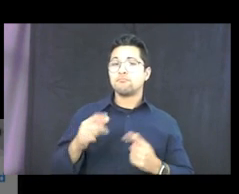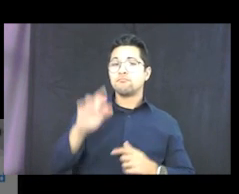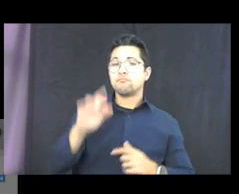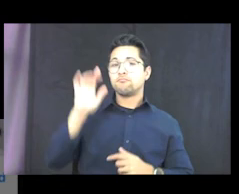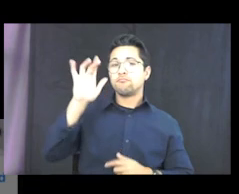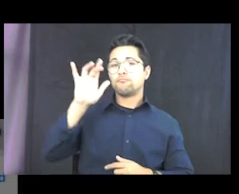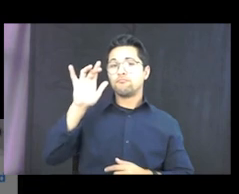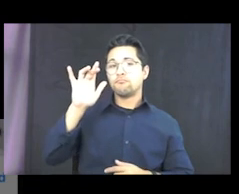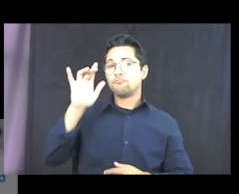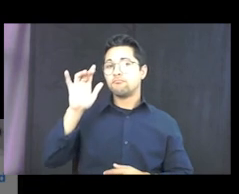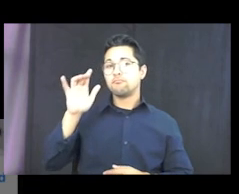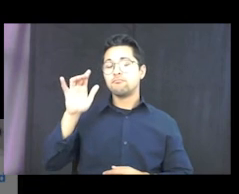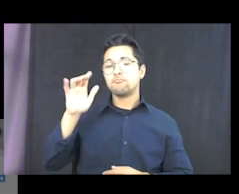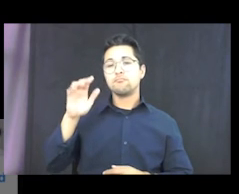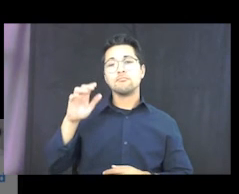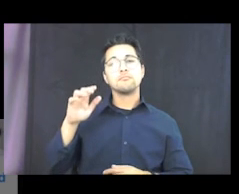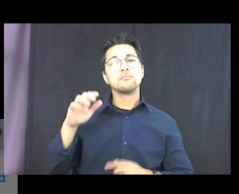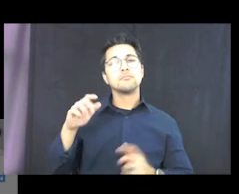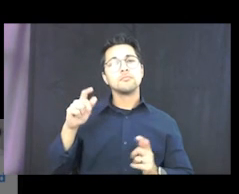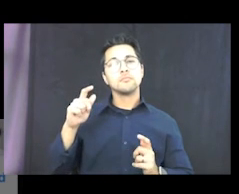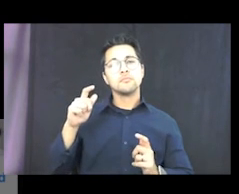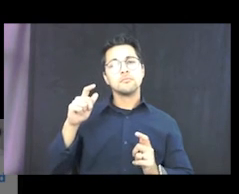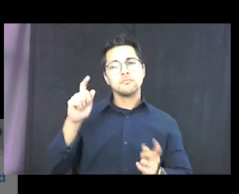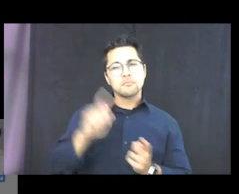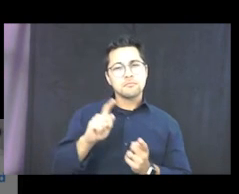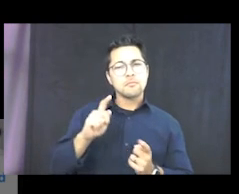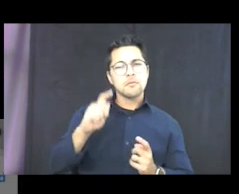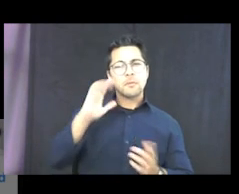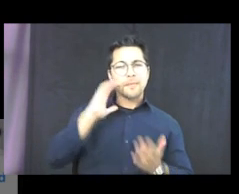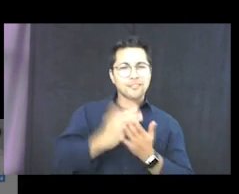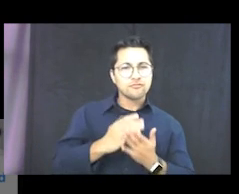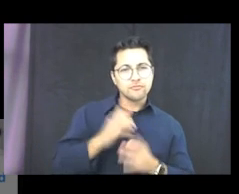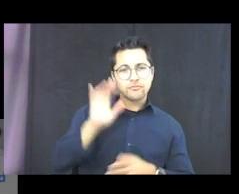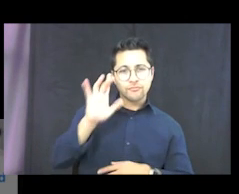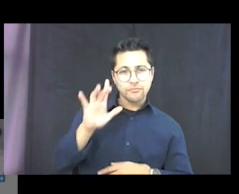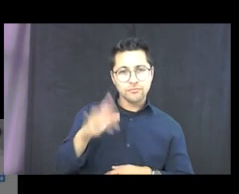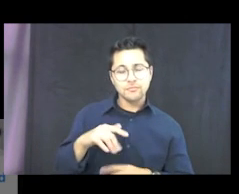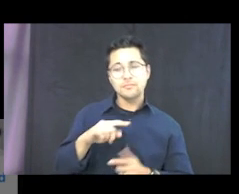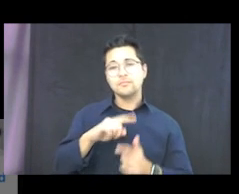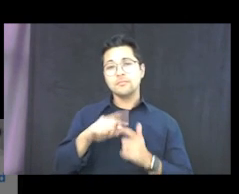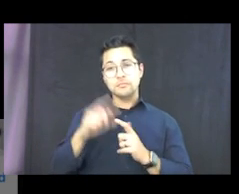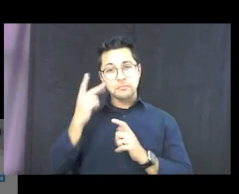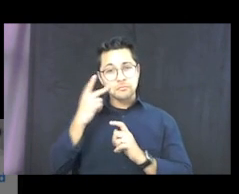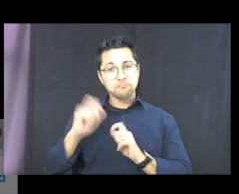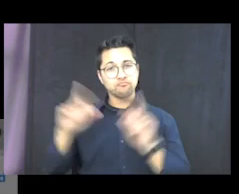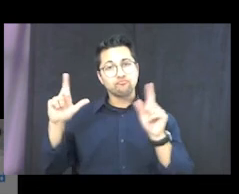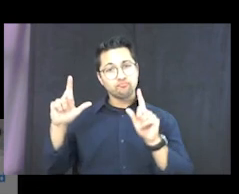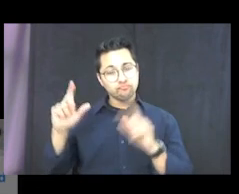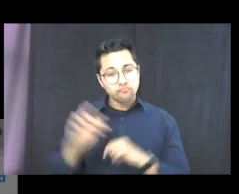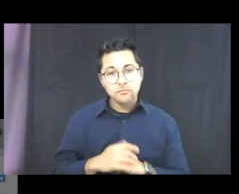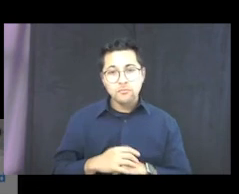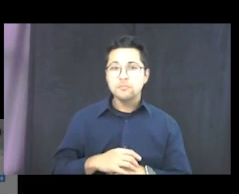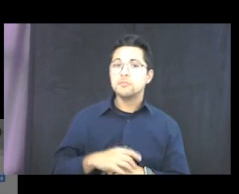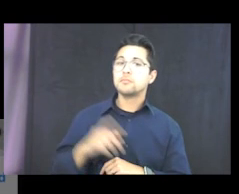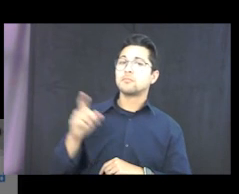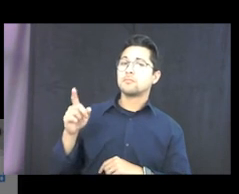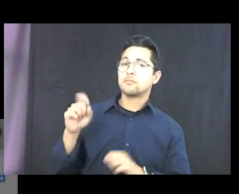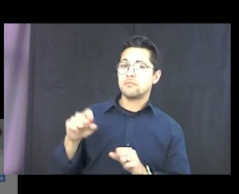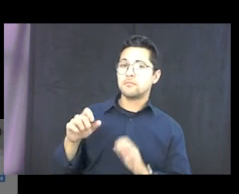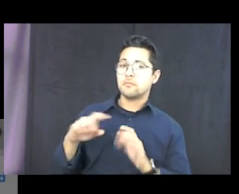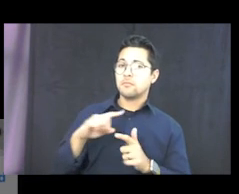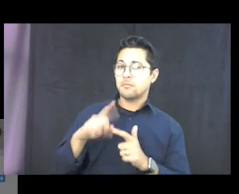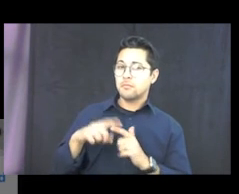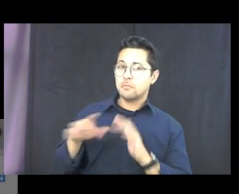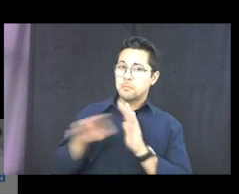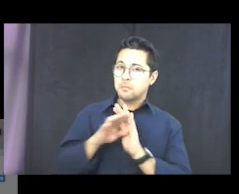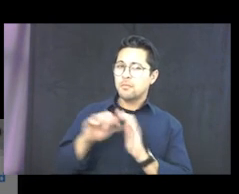select the smaller of the 2 icons on the page. You should see a pop-up appear where you can then